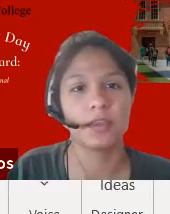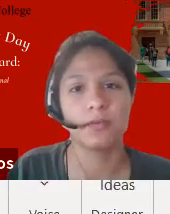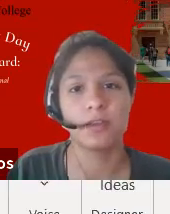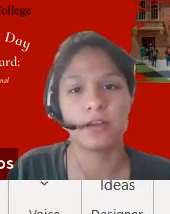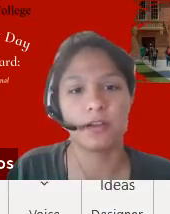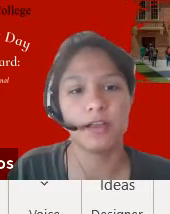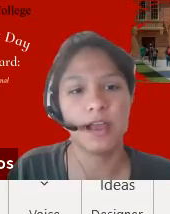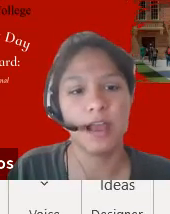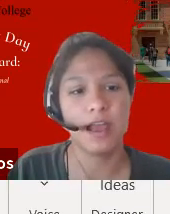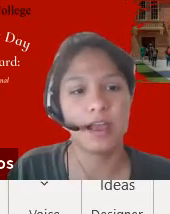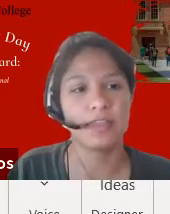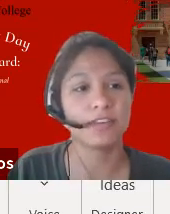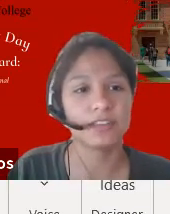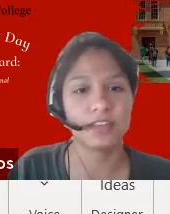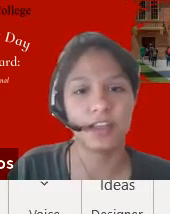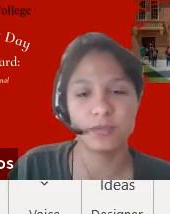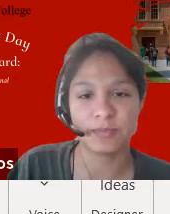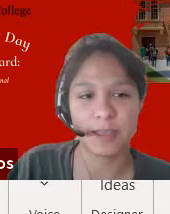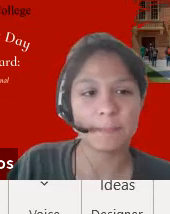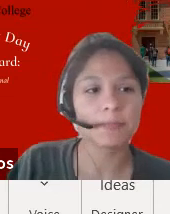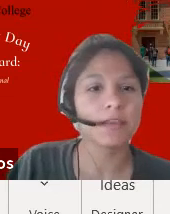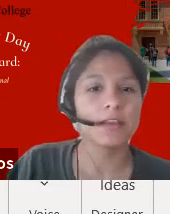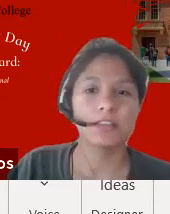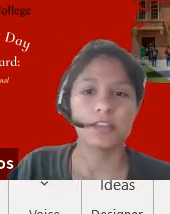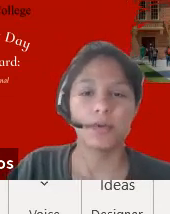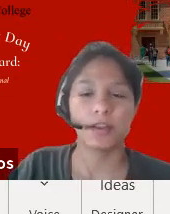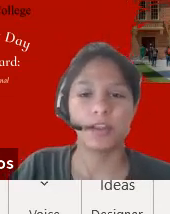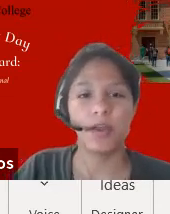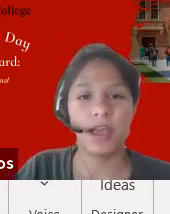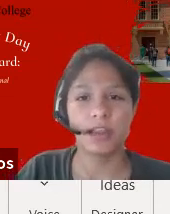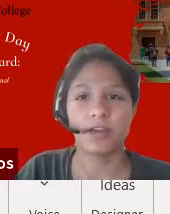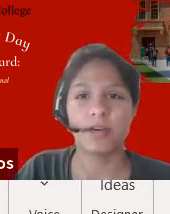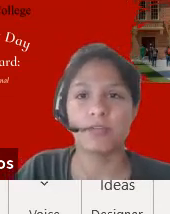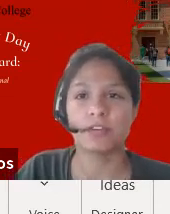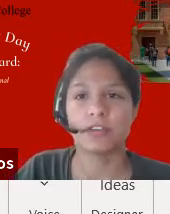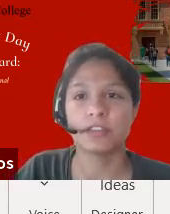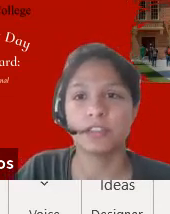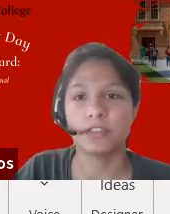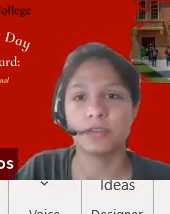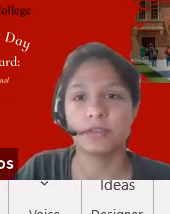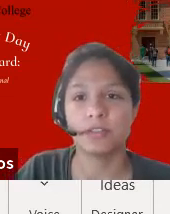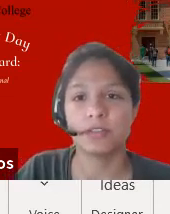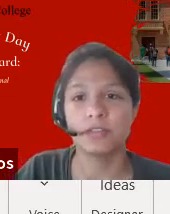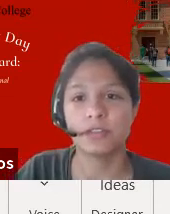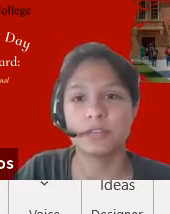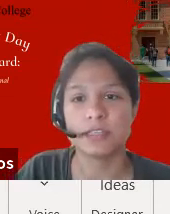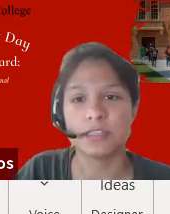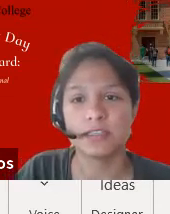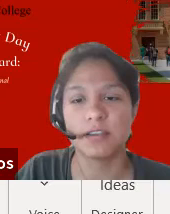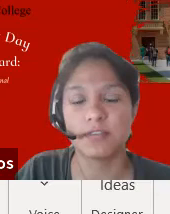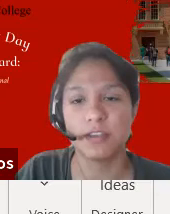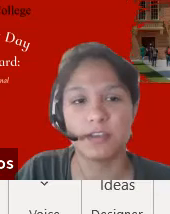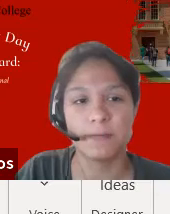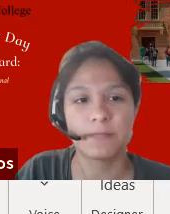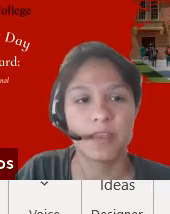So here we are at the Fresno City College website. So we're going to go ahead and go over to student